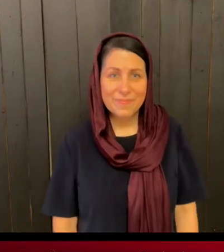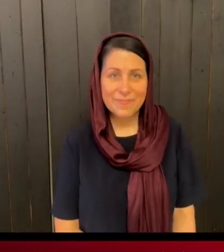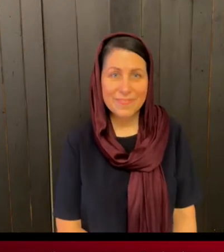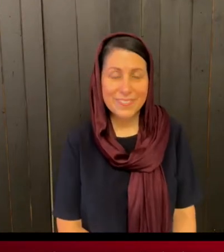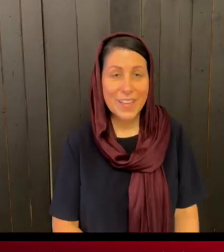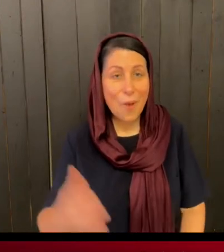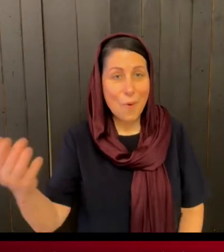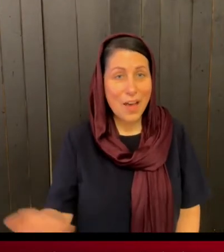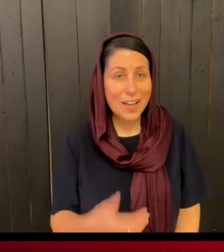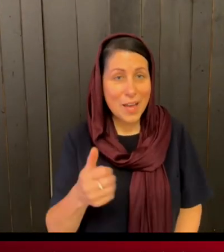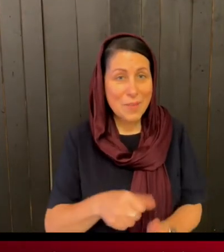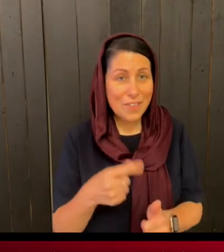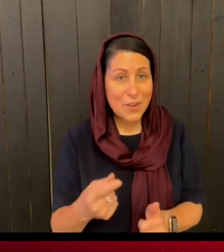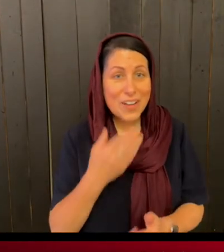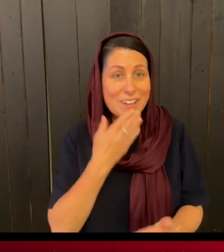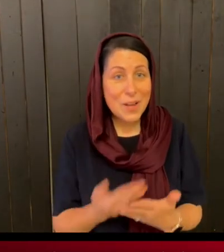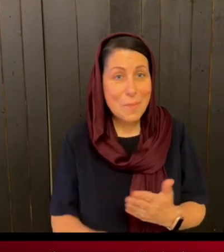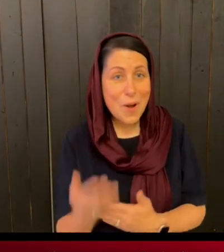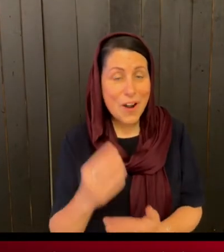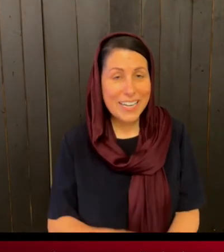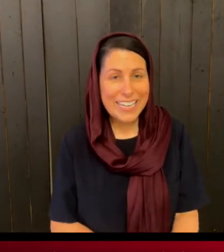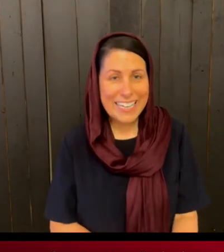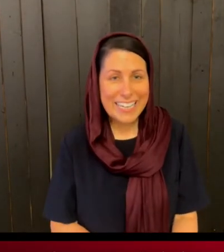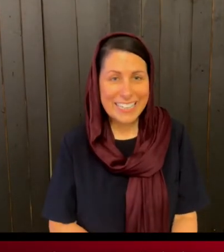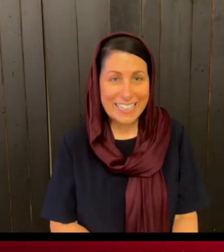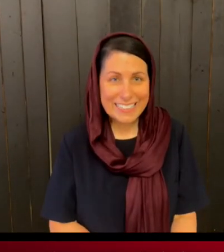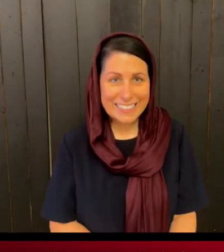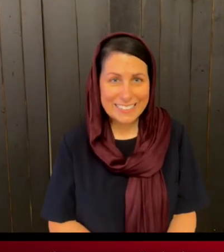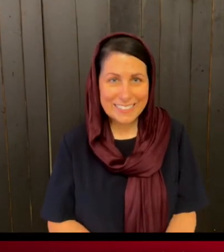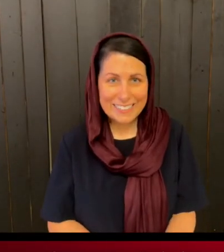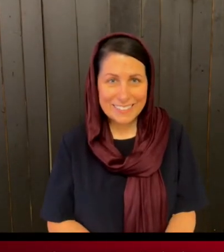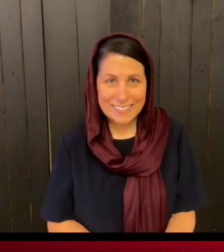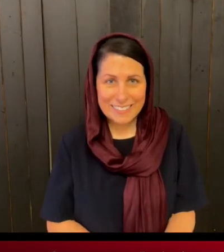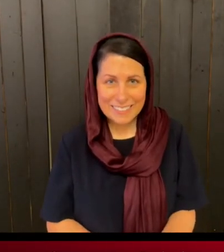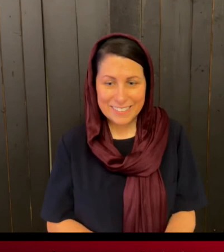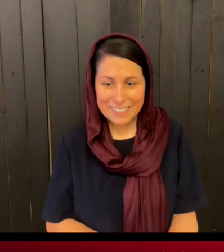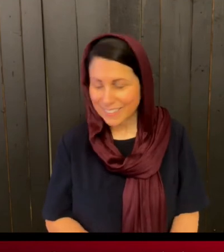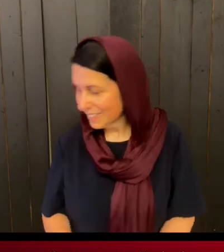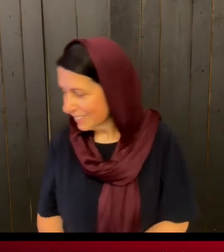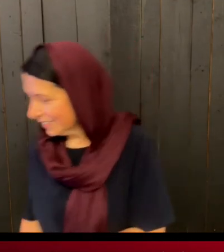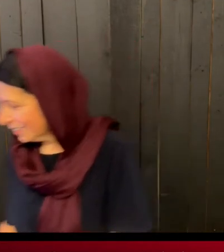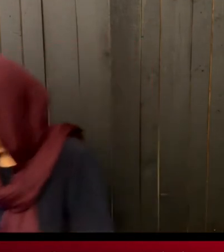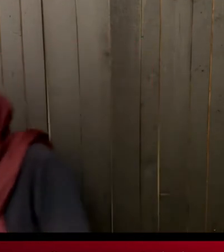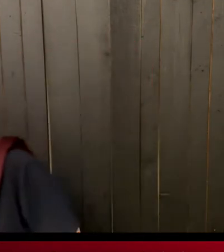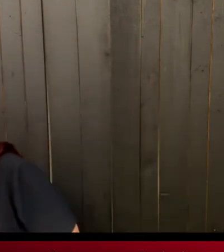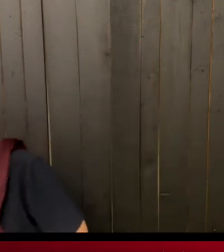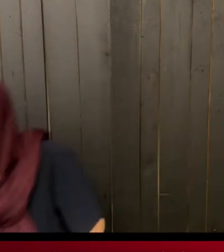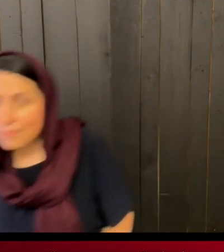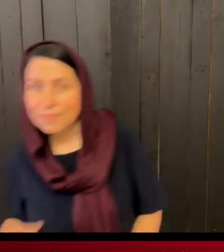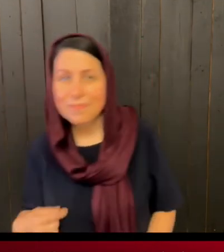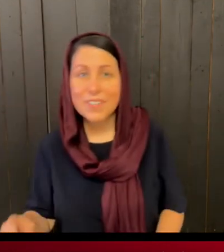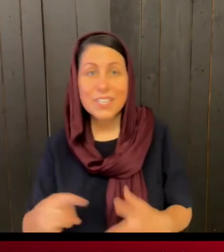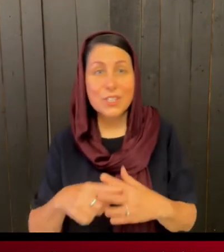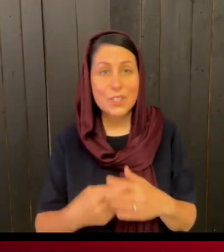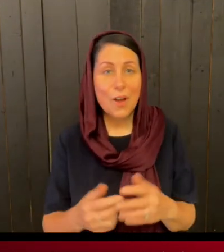Welcome, everybody. Good morning. Good morning. I'm just going to go ahead and open up with prayer, and we'll get started.